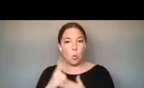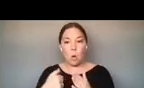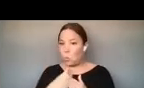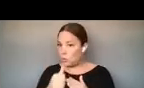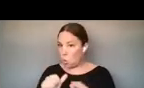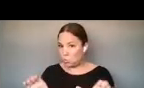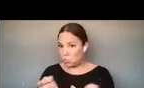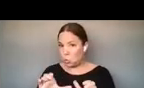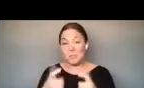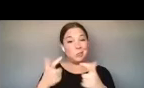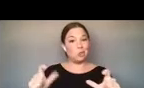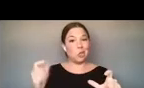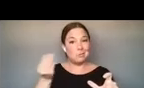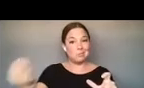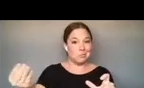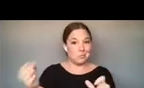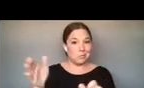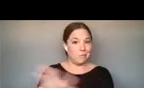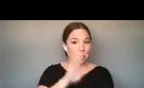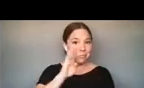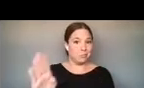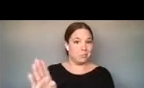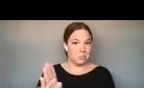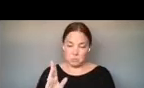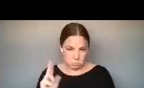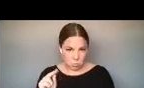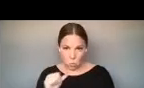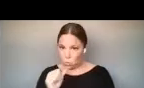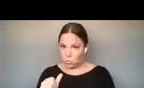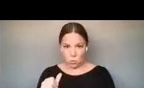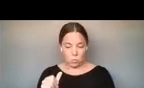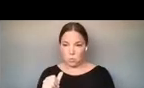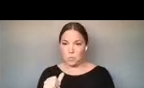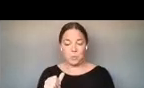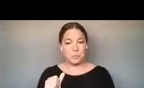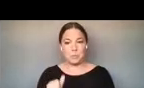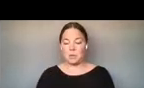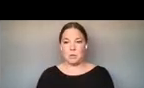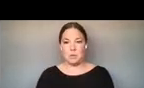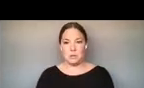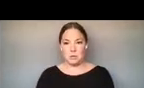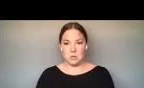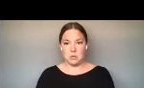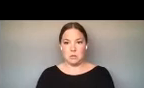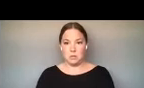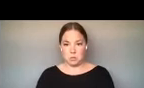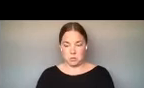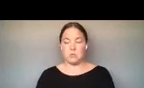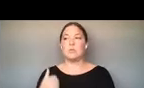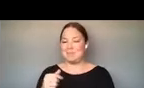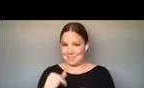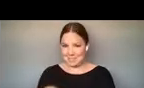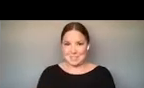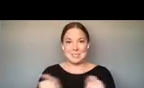cut you a check for the full grant amount and send that right to you. We are done like the rest of our grants on a